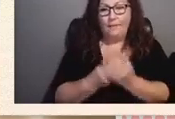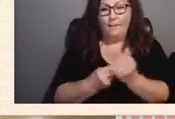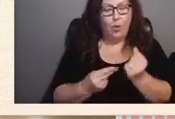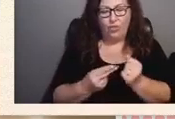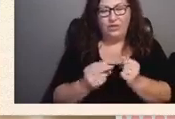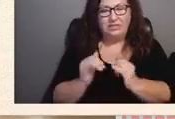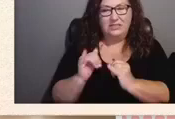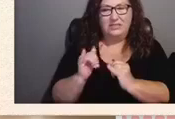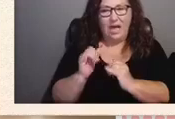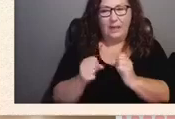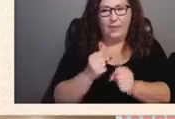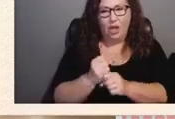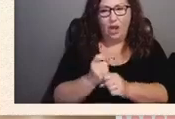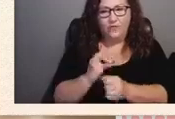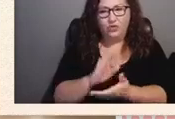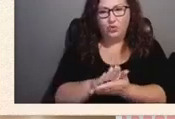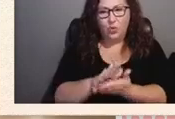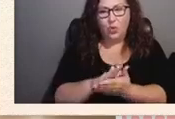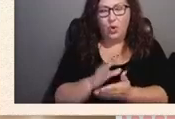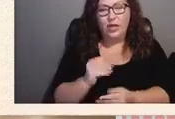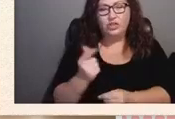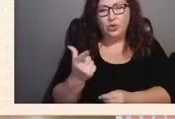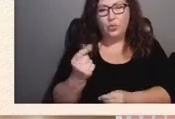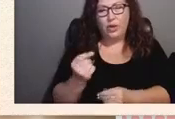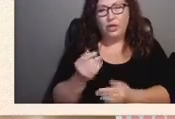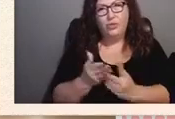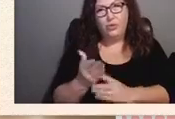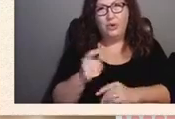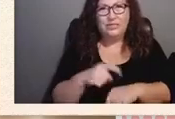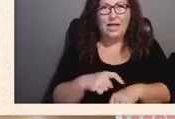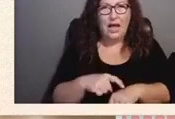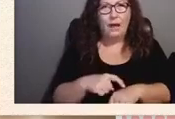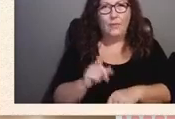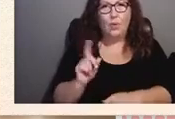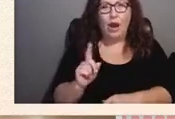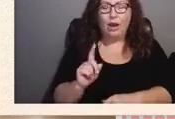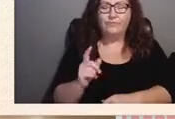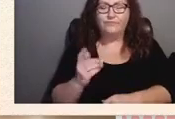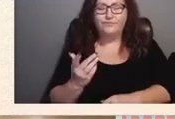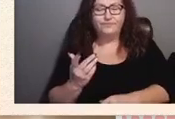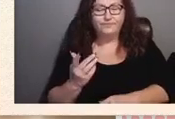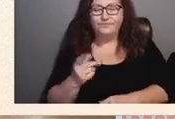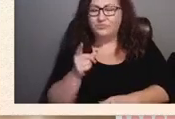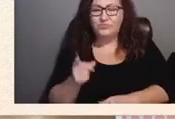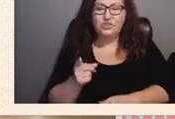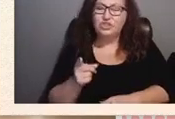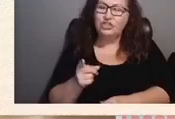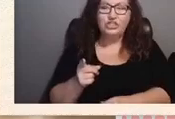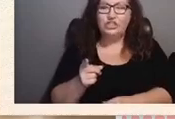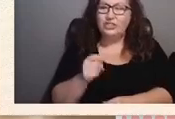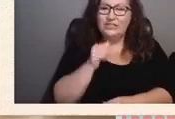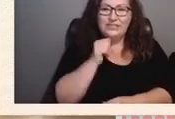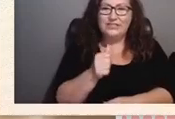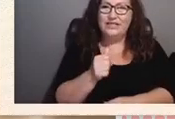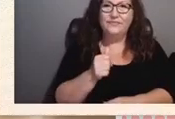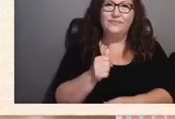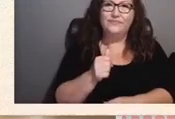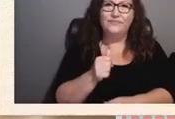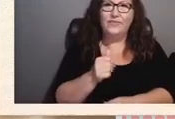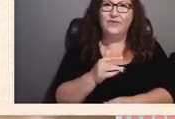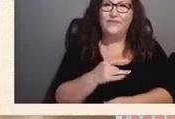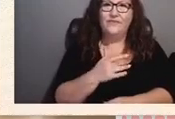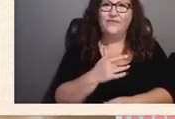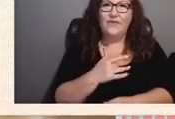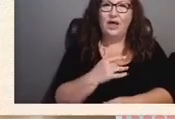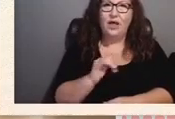and she went through a period in the year where she just didn't feel the need to go to